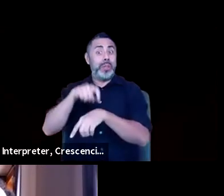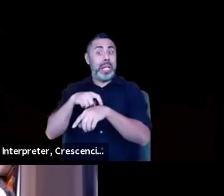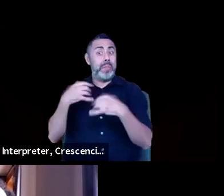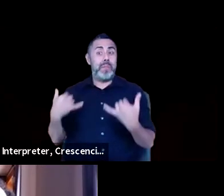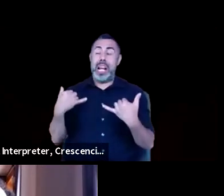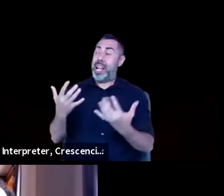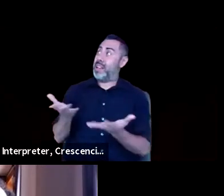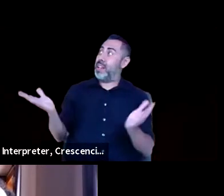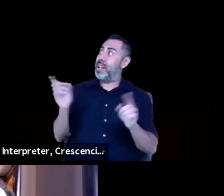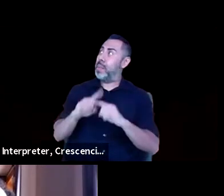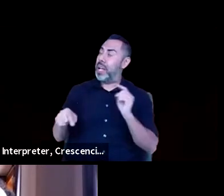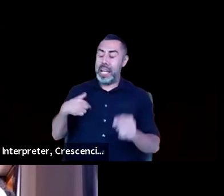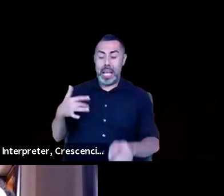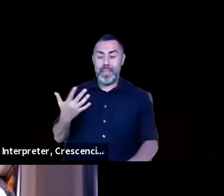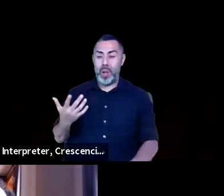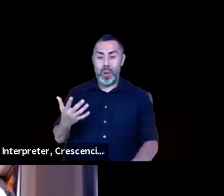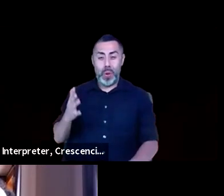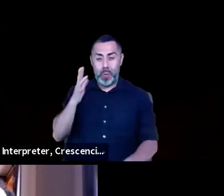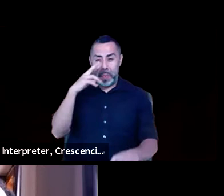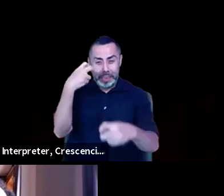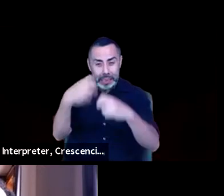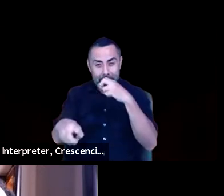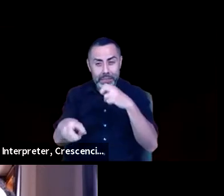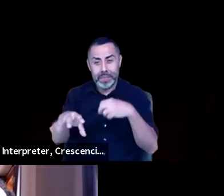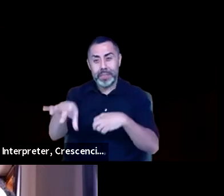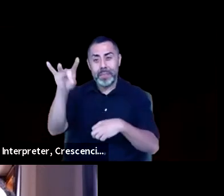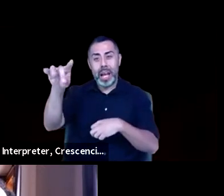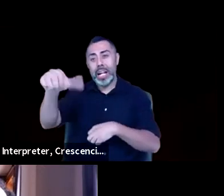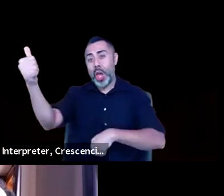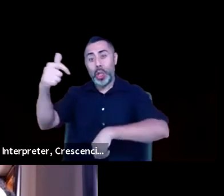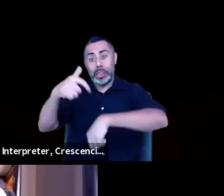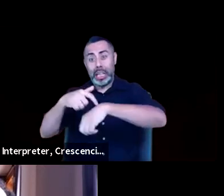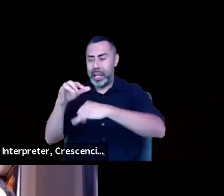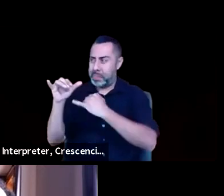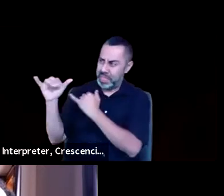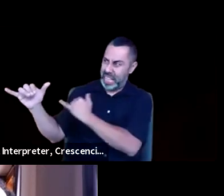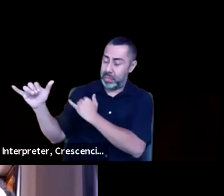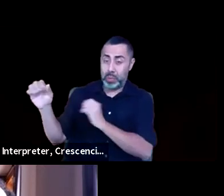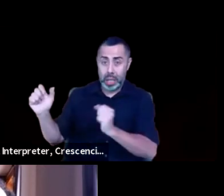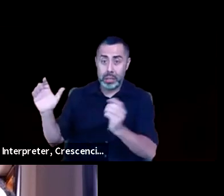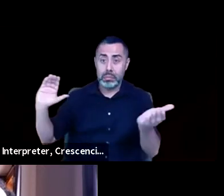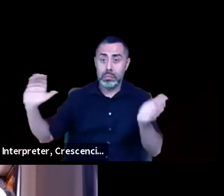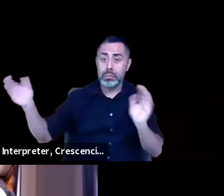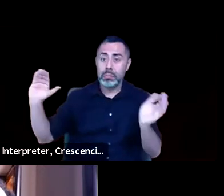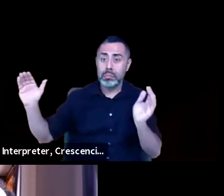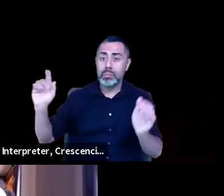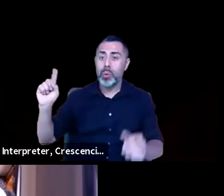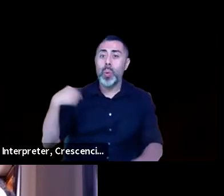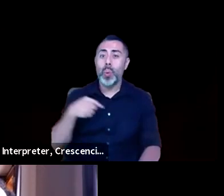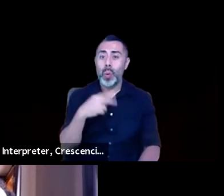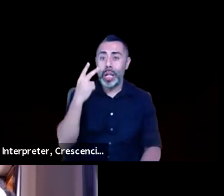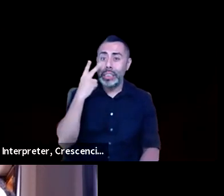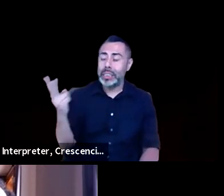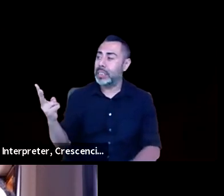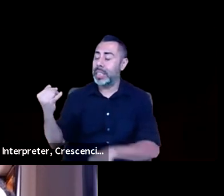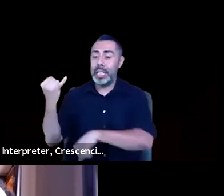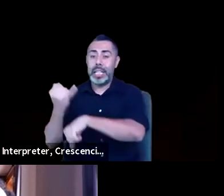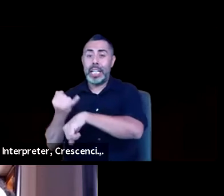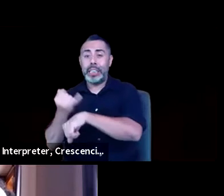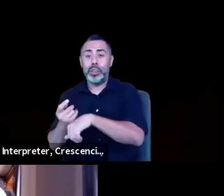time like this where I've seen institutional theater is just sort of